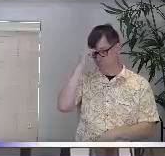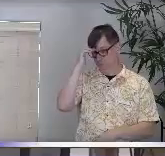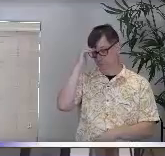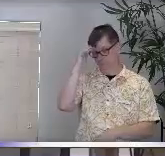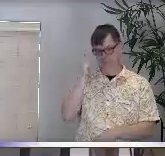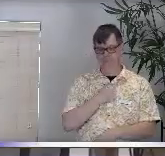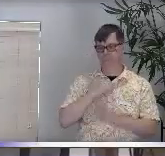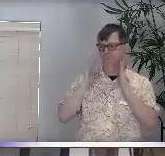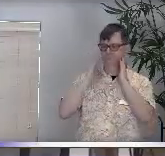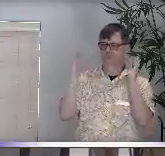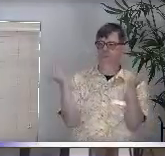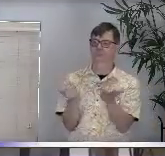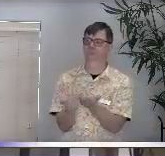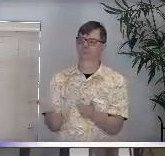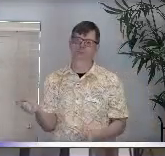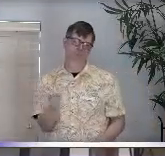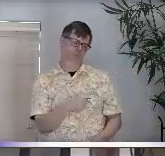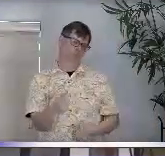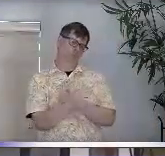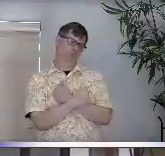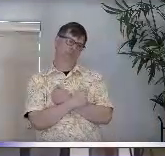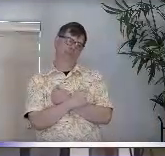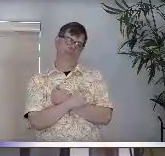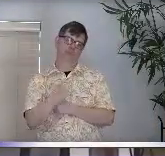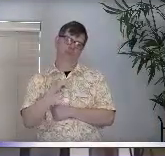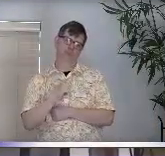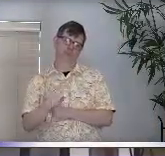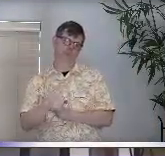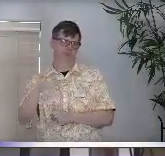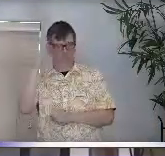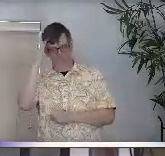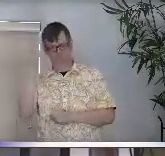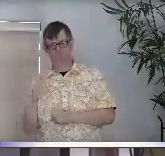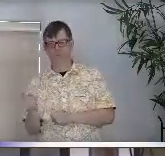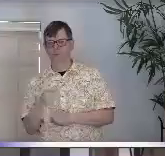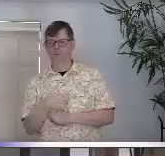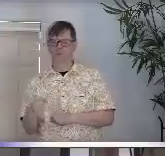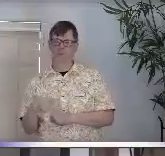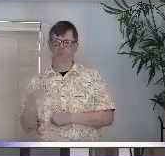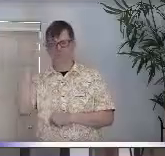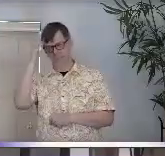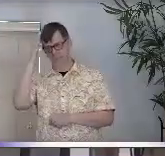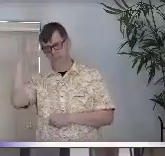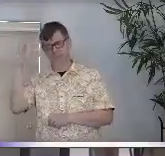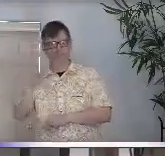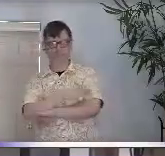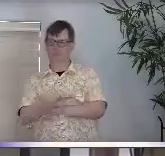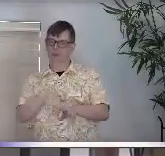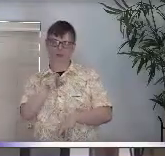community, they love me, but I don't want them to think. She's like, they're thinking, and it's none of your